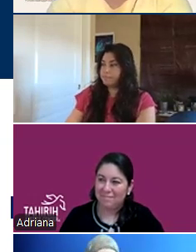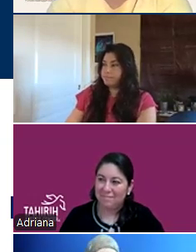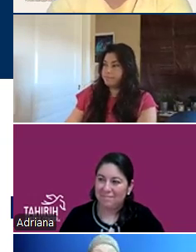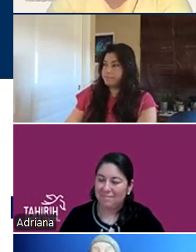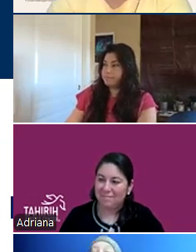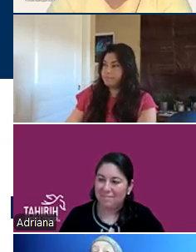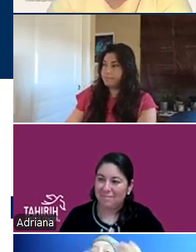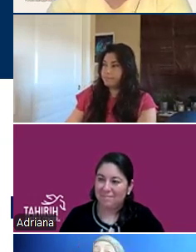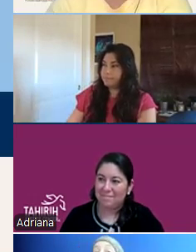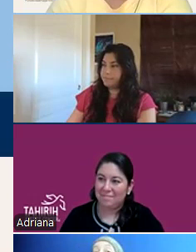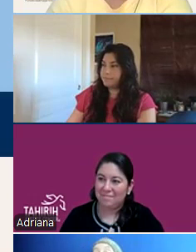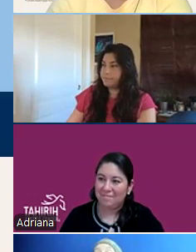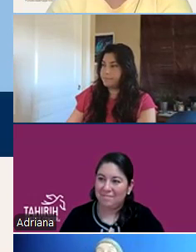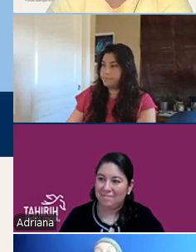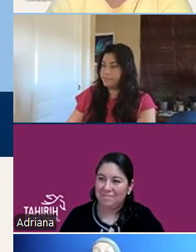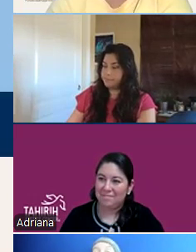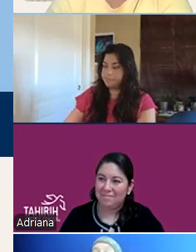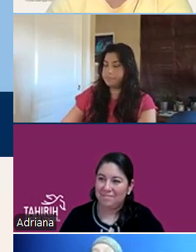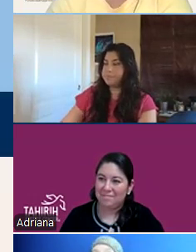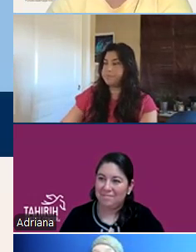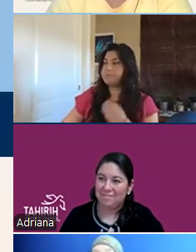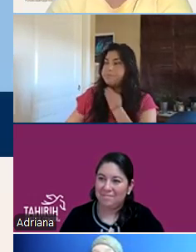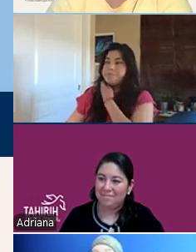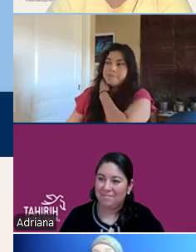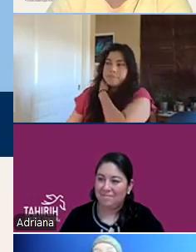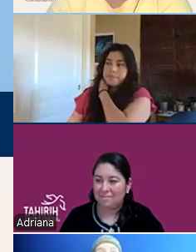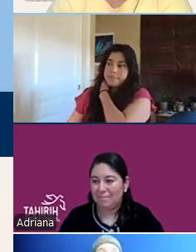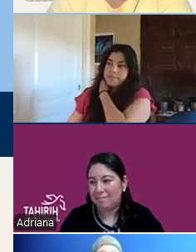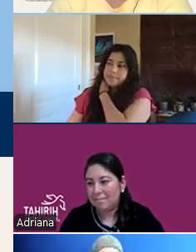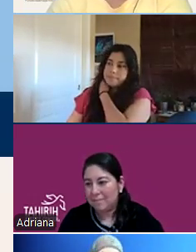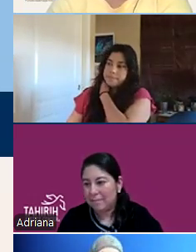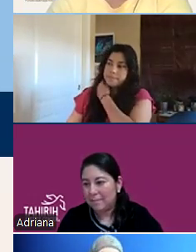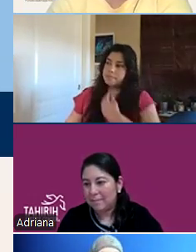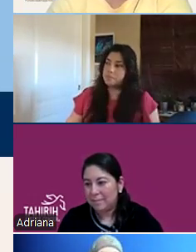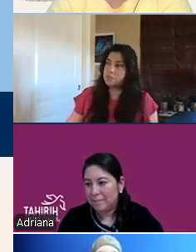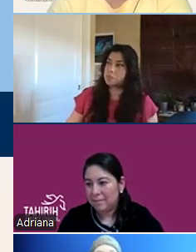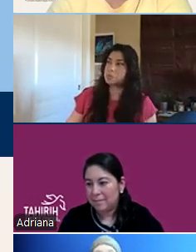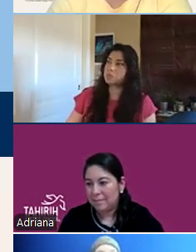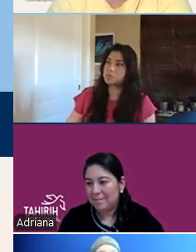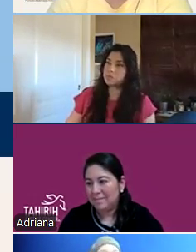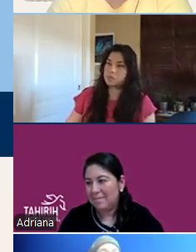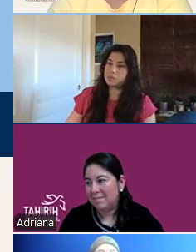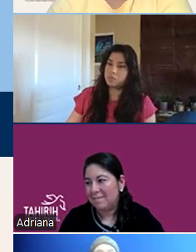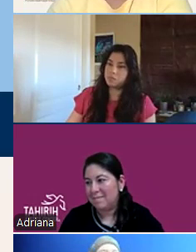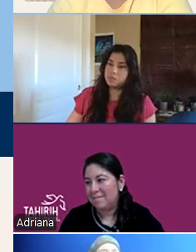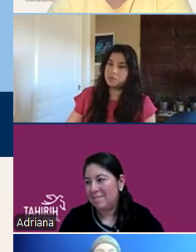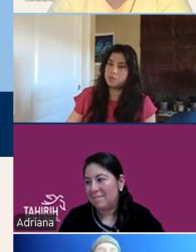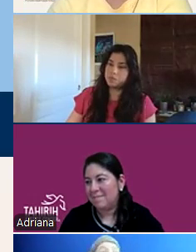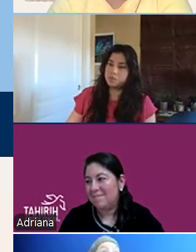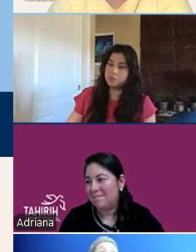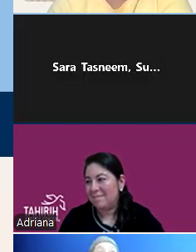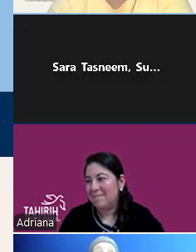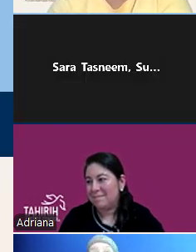you can see us as a resource, and that means, you know, whether it is to maybe content